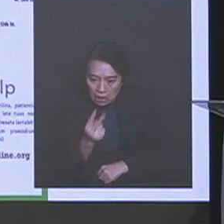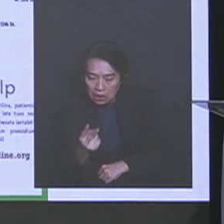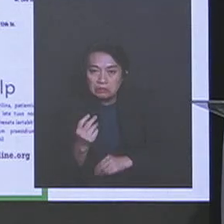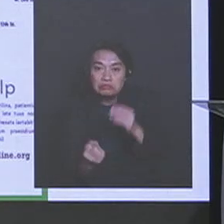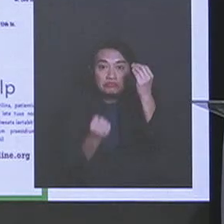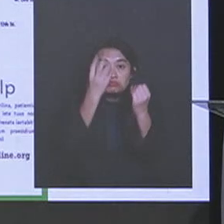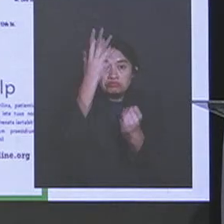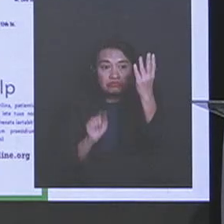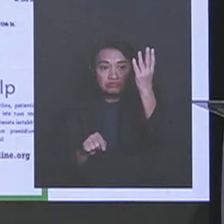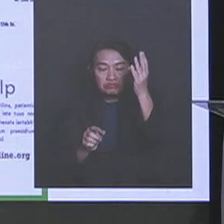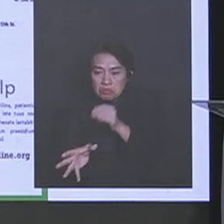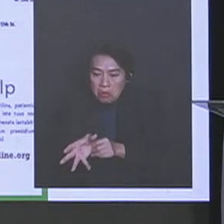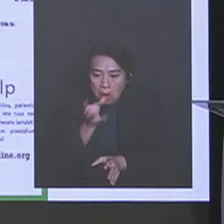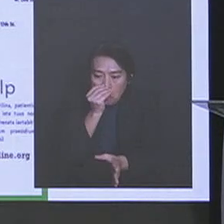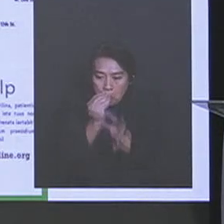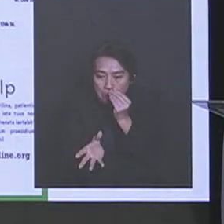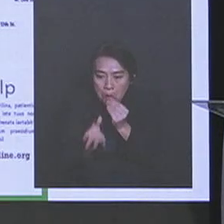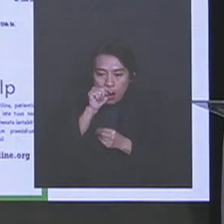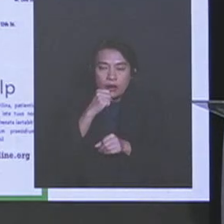here in New York? Why can't we do something similar?